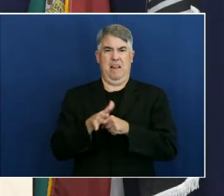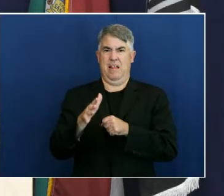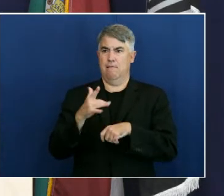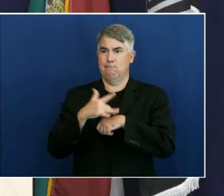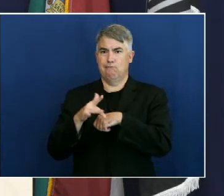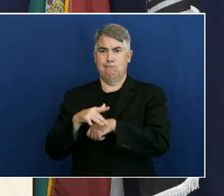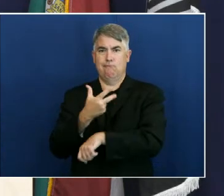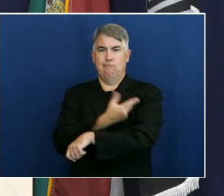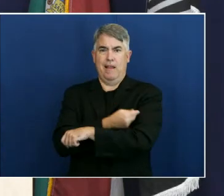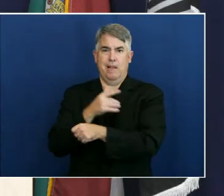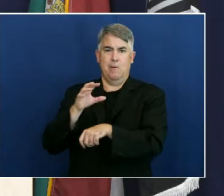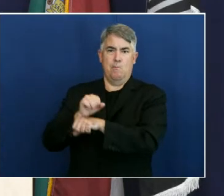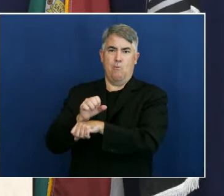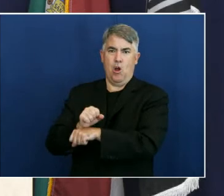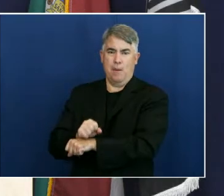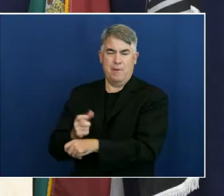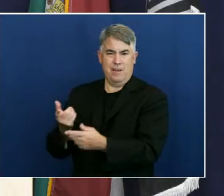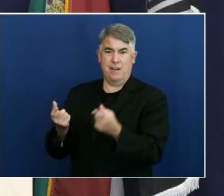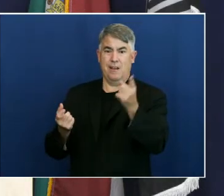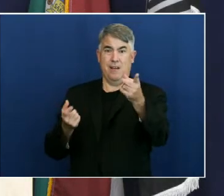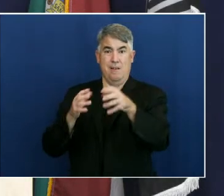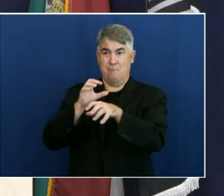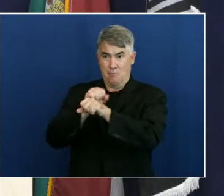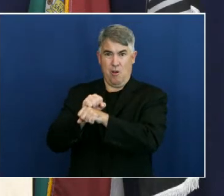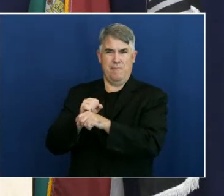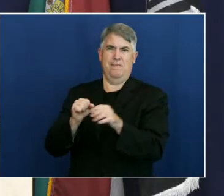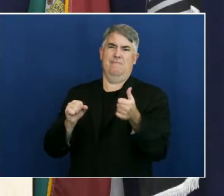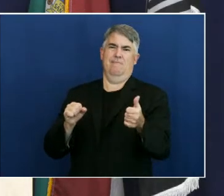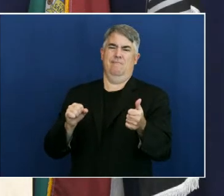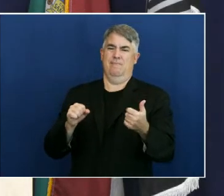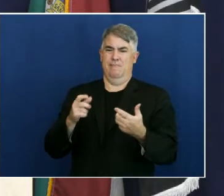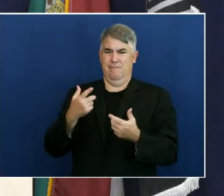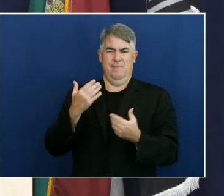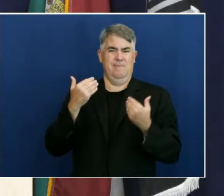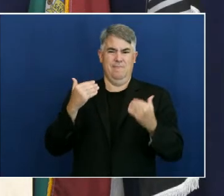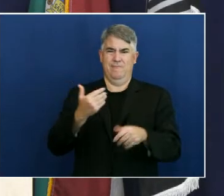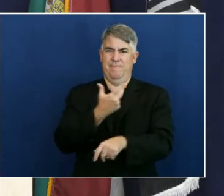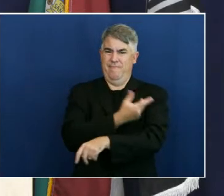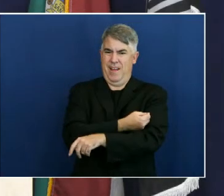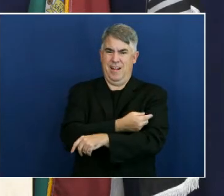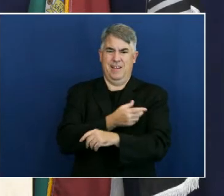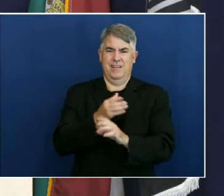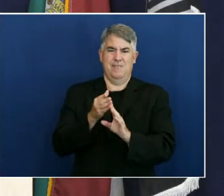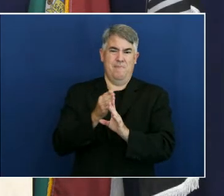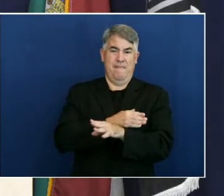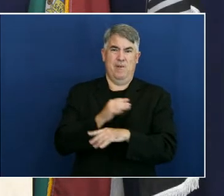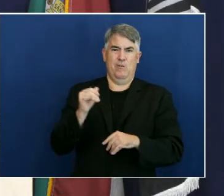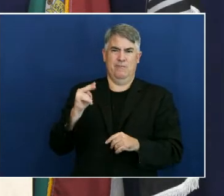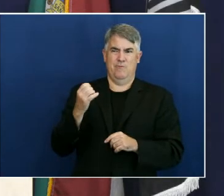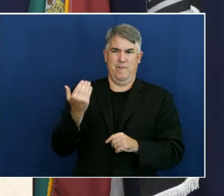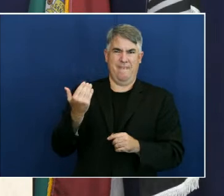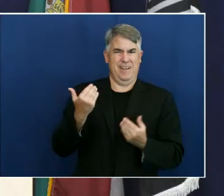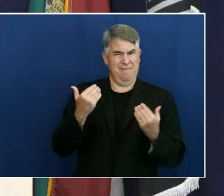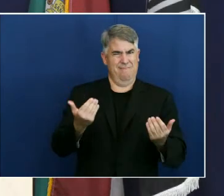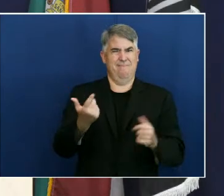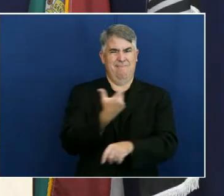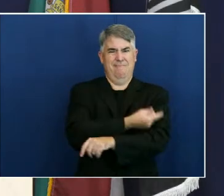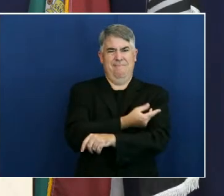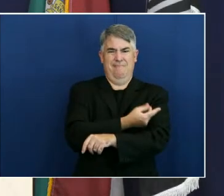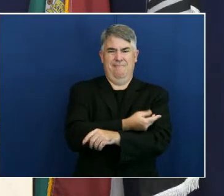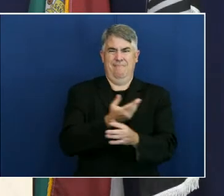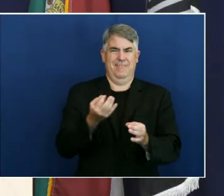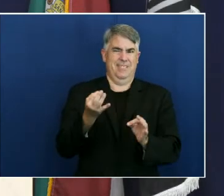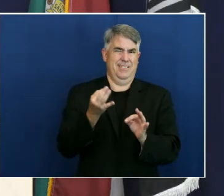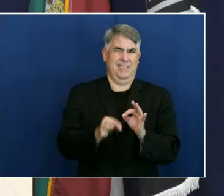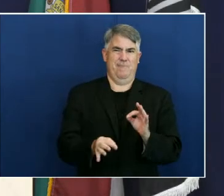you go and you get an appointment, you will have plenty of time to get your second dose before June 15th, and so once the vaccine is readily available and we are seeing